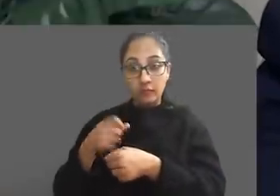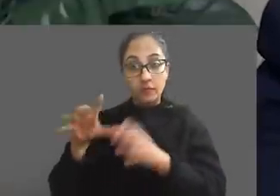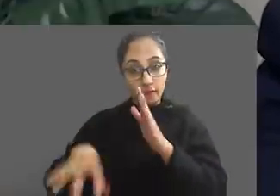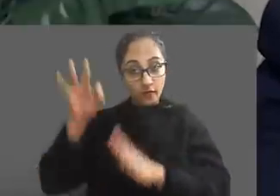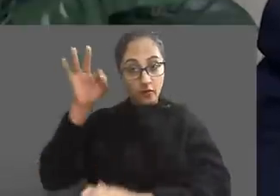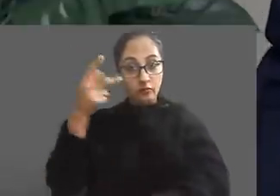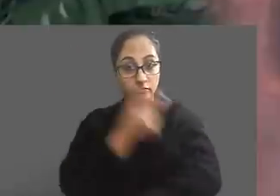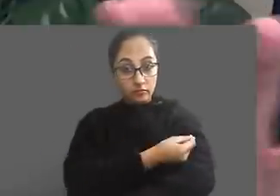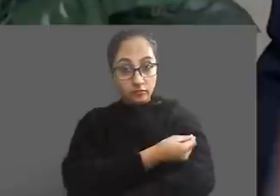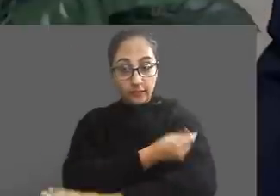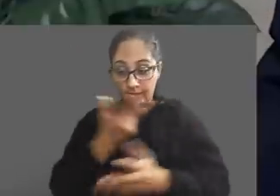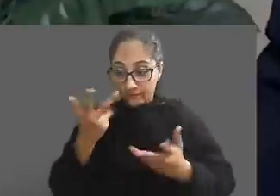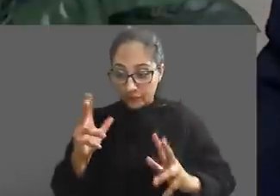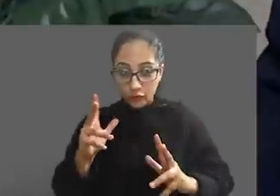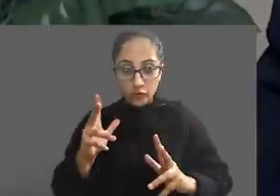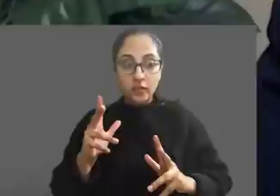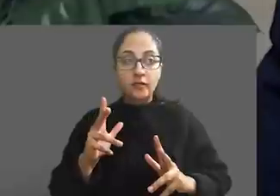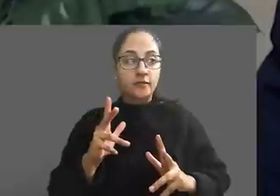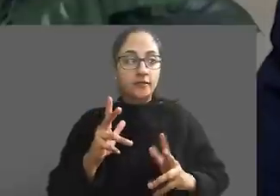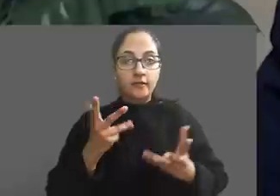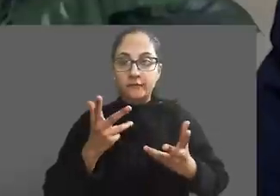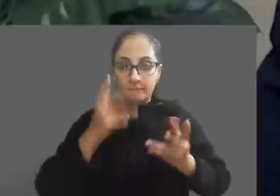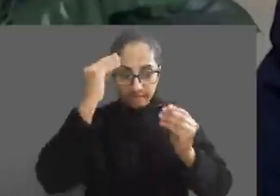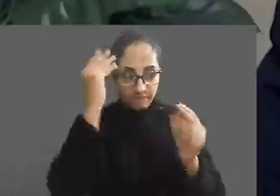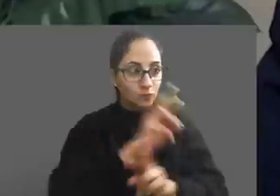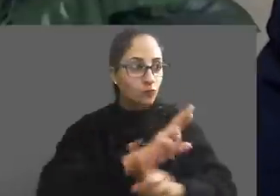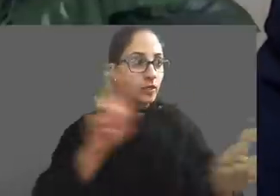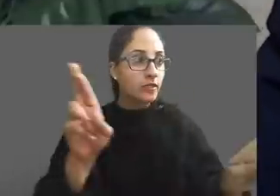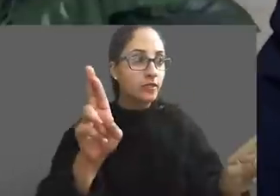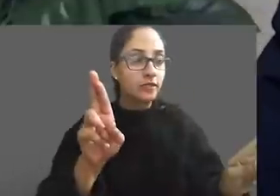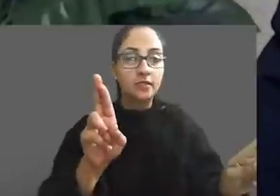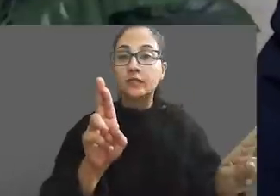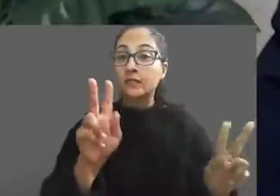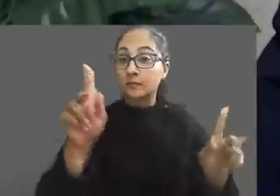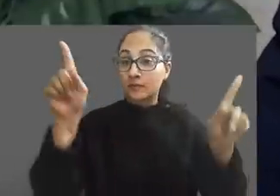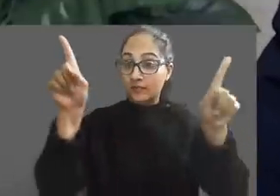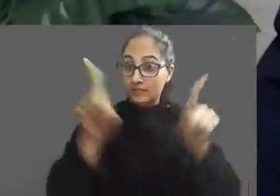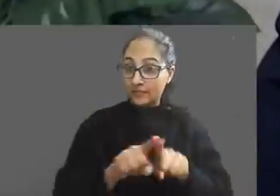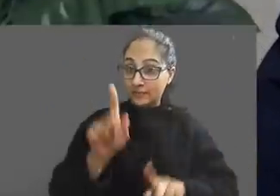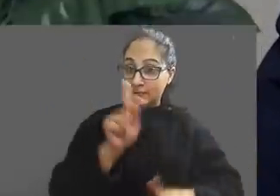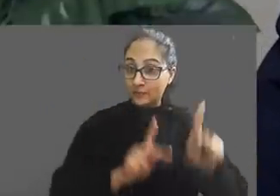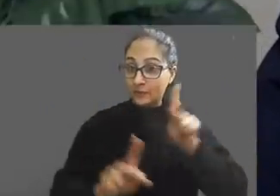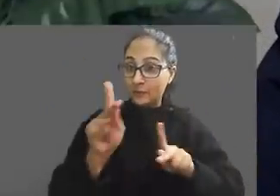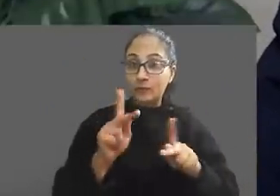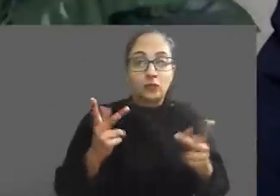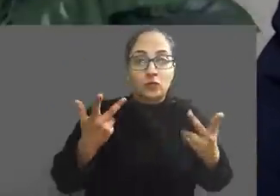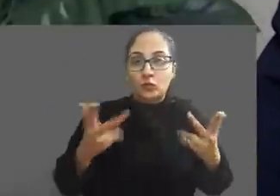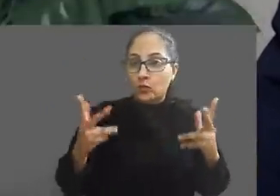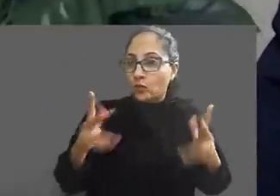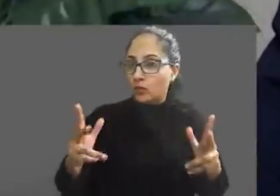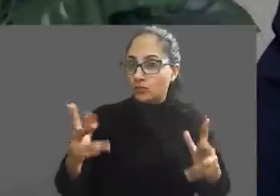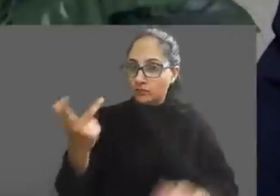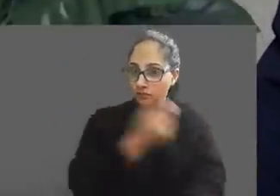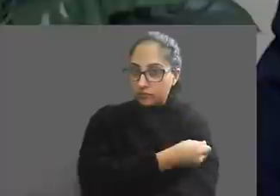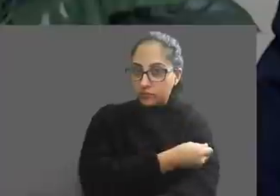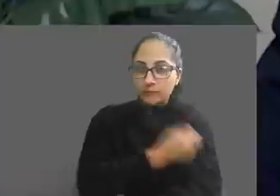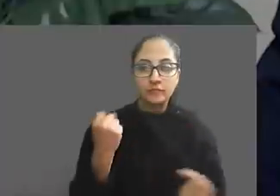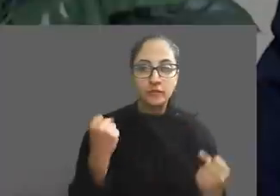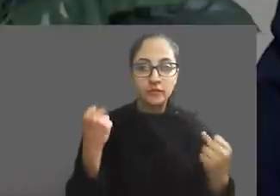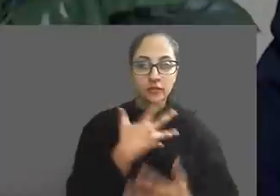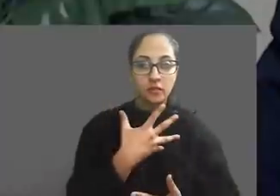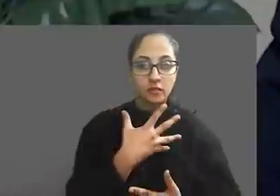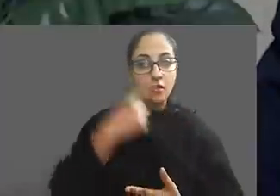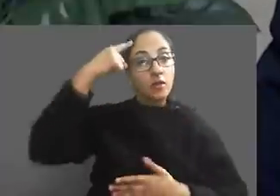challenge: getting people to take it. Rumors were rampant, and many Indians even believed it was a